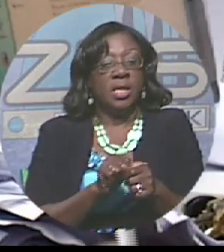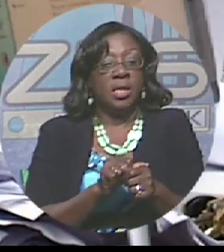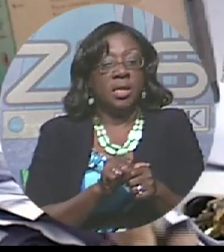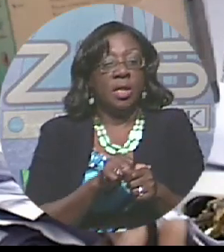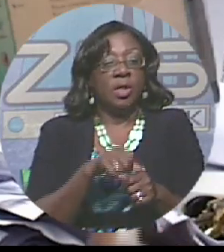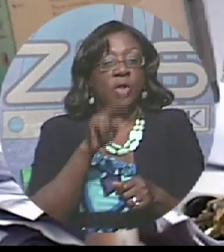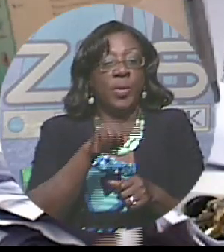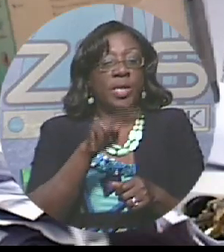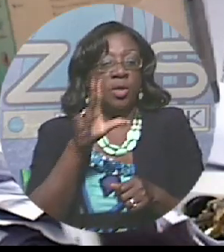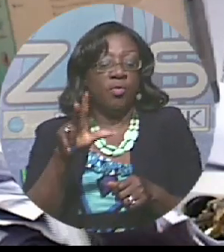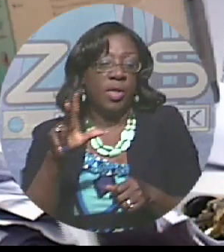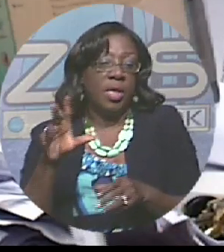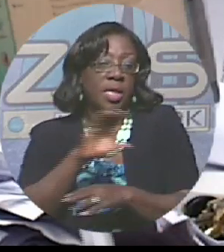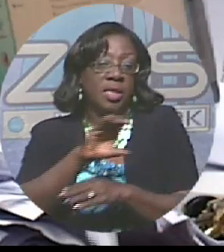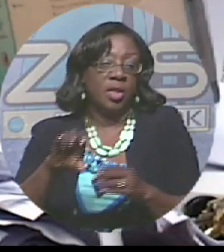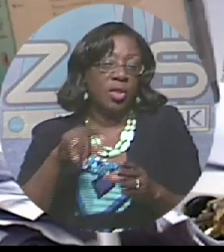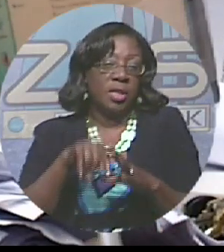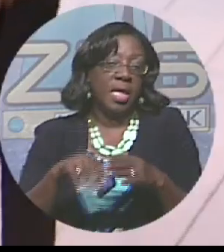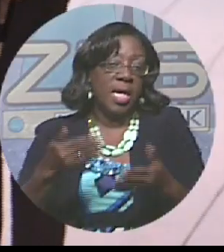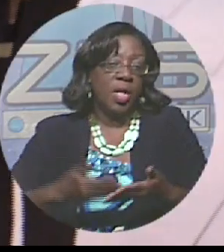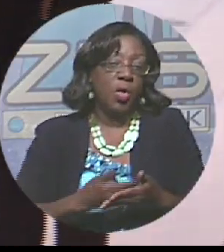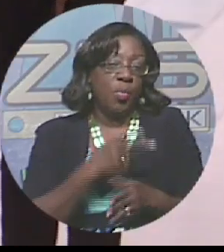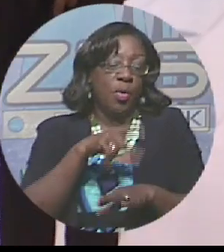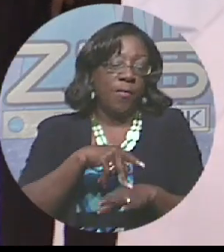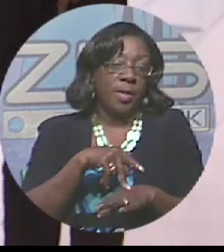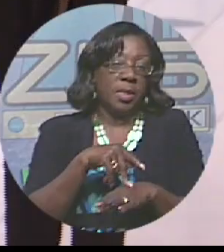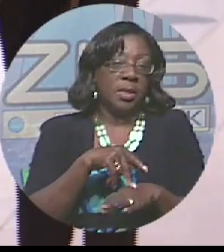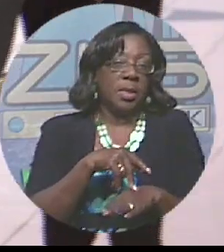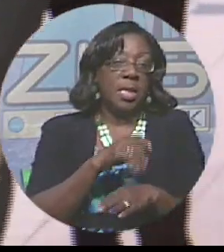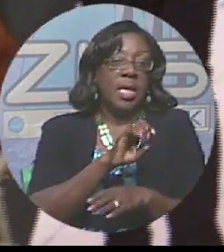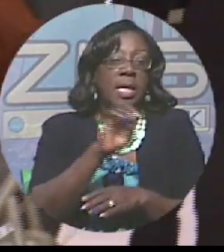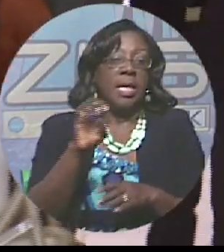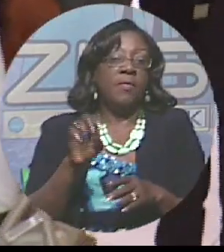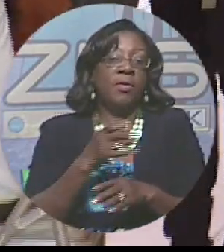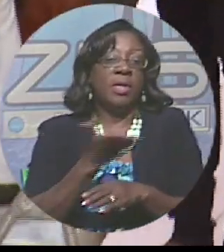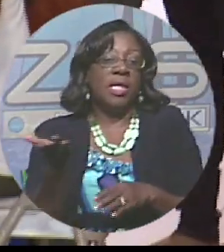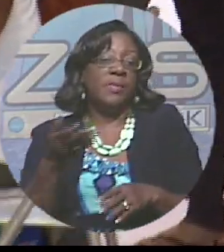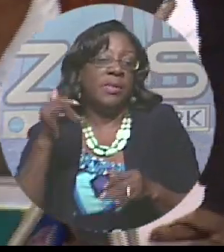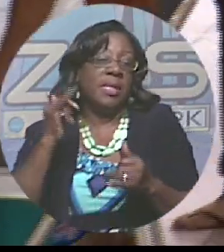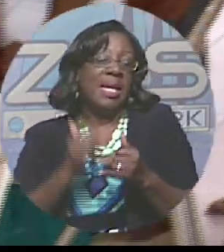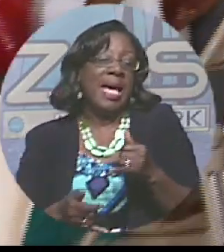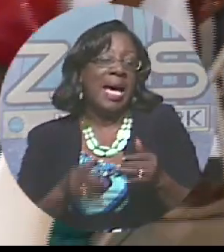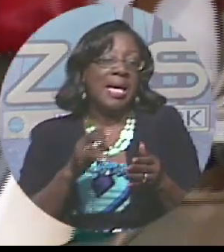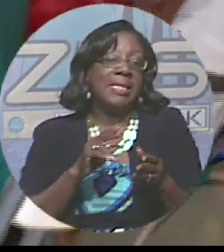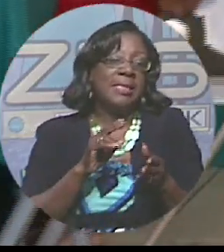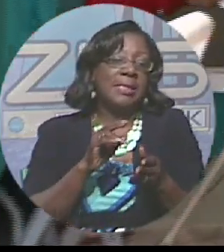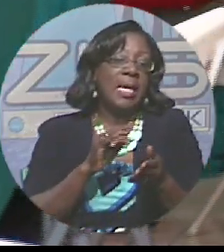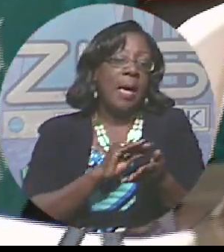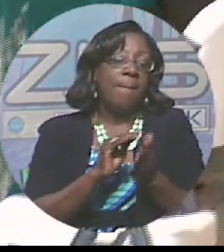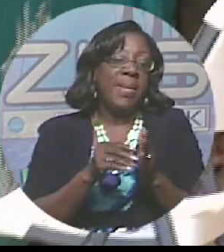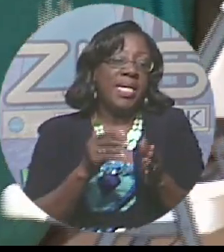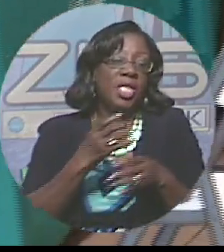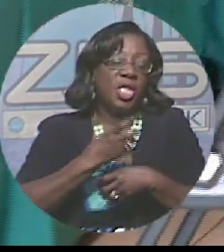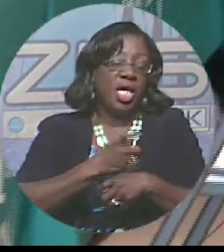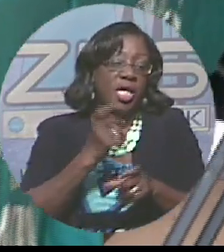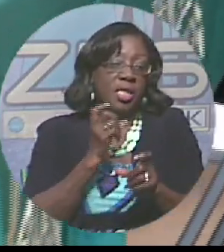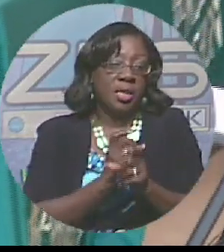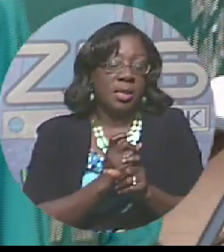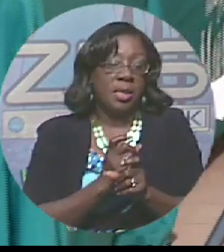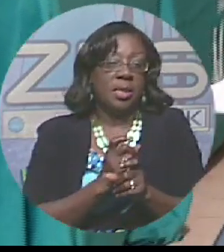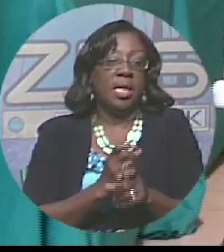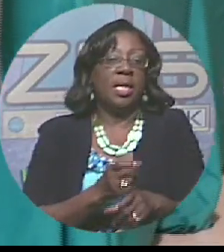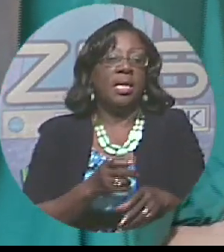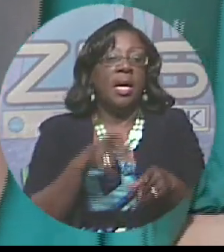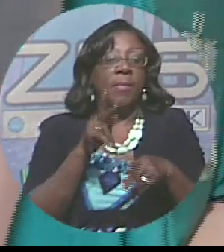23 constituencies in New Providence. Even though there have been some last-minute changes, officials say poll workers are ready to carry out